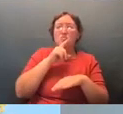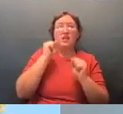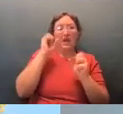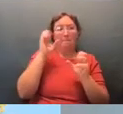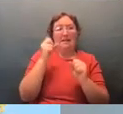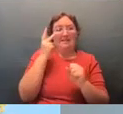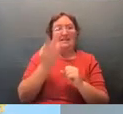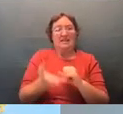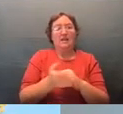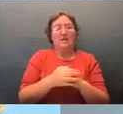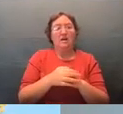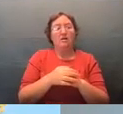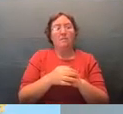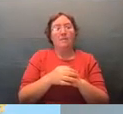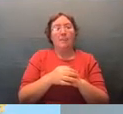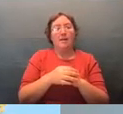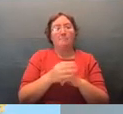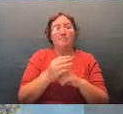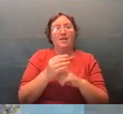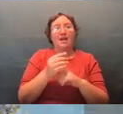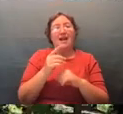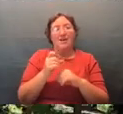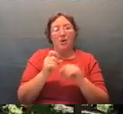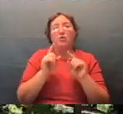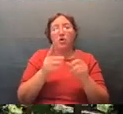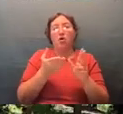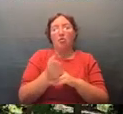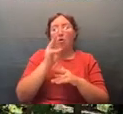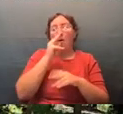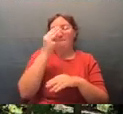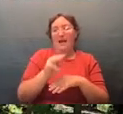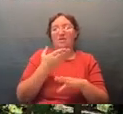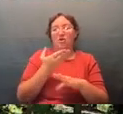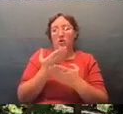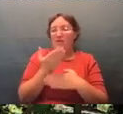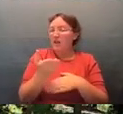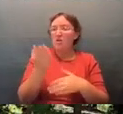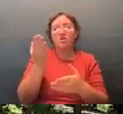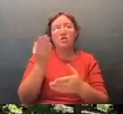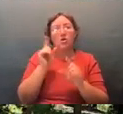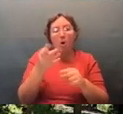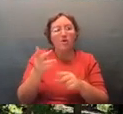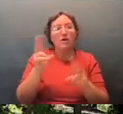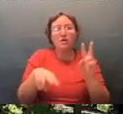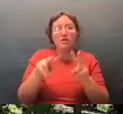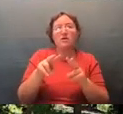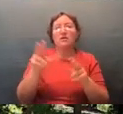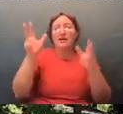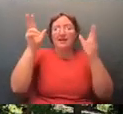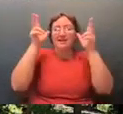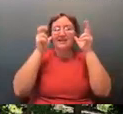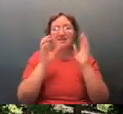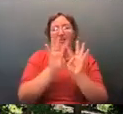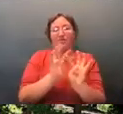see, and you need to go through the town of Mammoth to get there. So stop by, check out Devil's